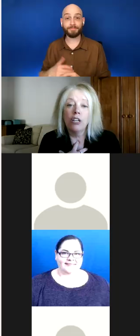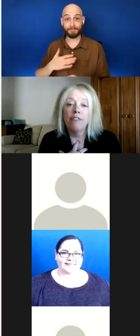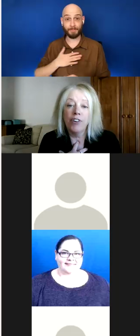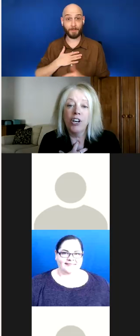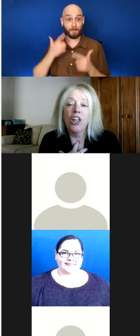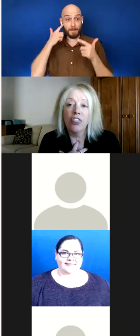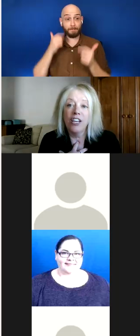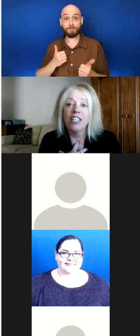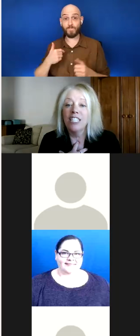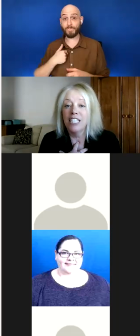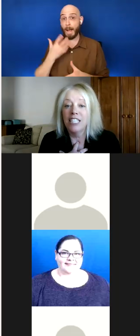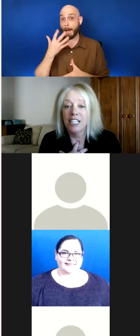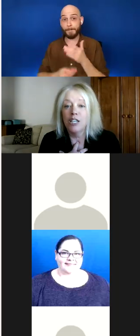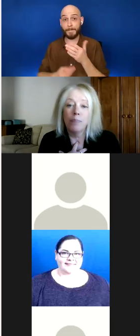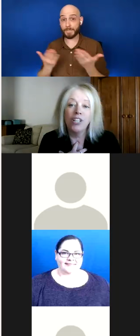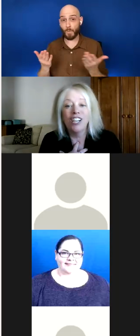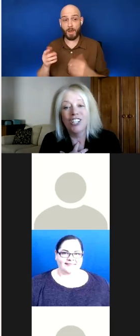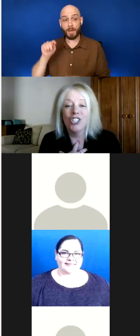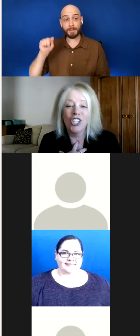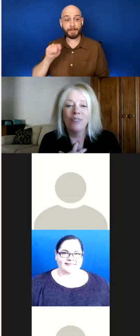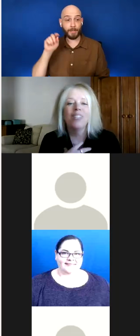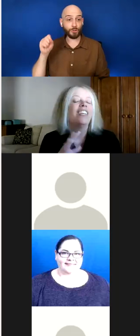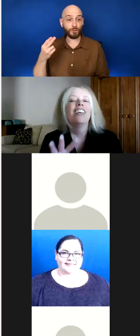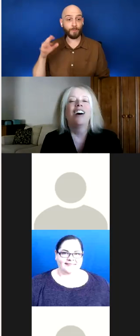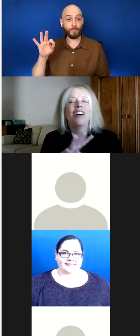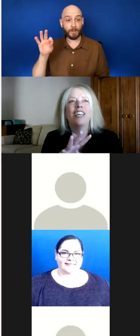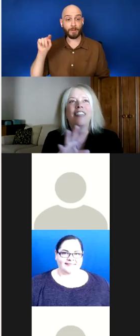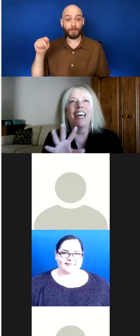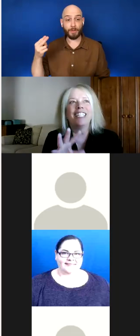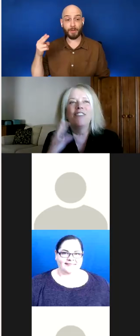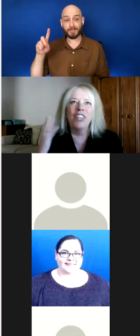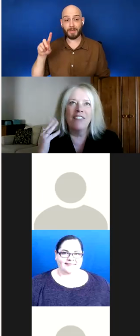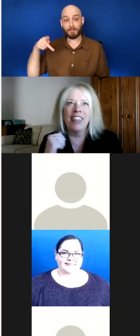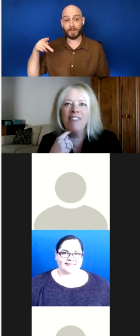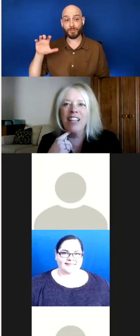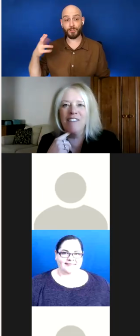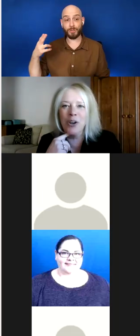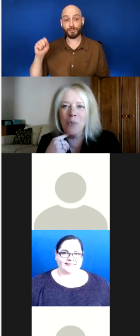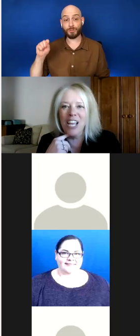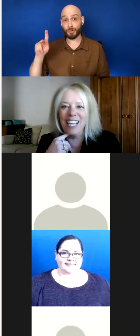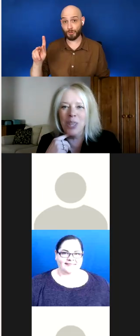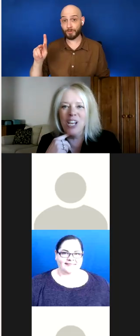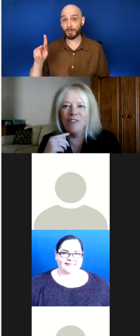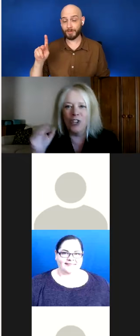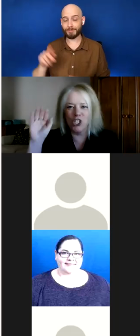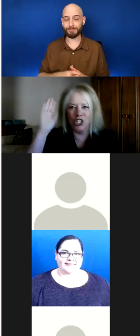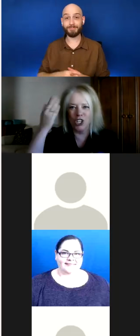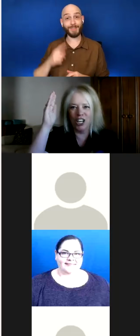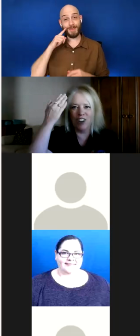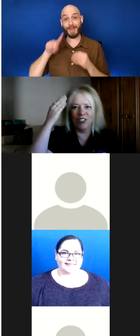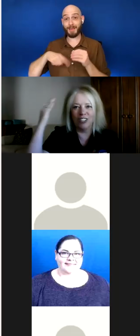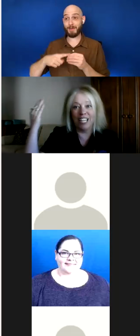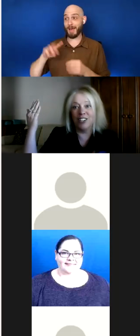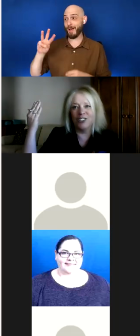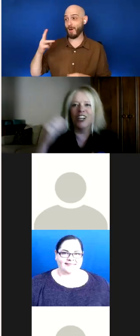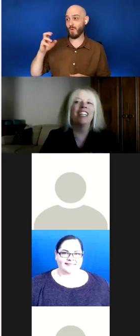sh, f, f, d, p, k, sh. And that is, if you think of, I think of like Vanna White on the Wheel of Fortune turning